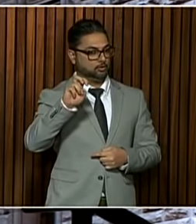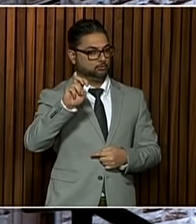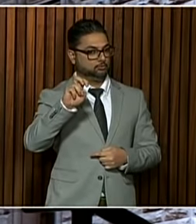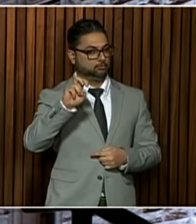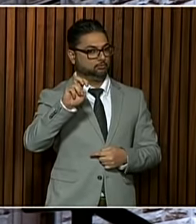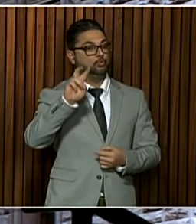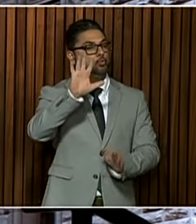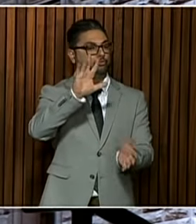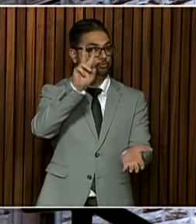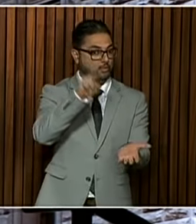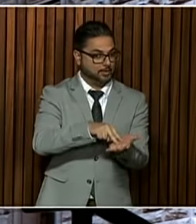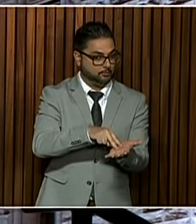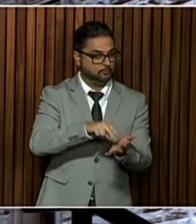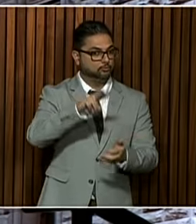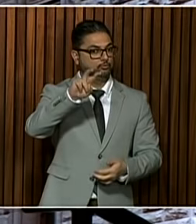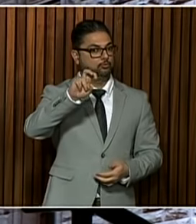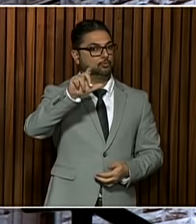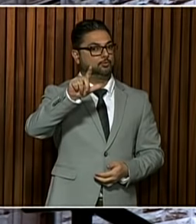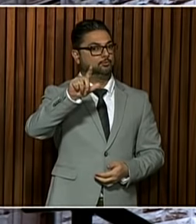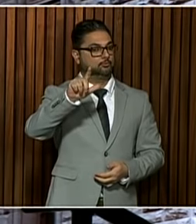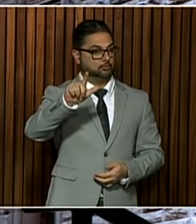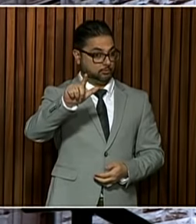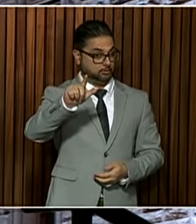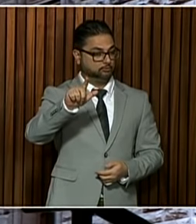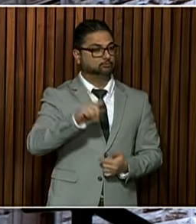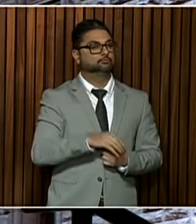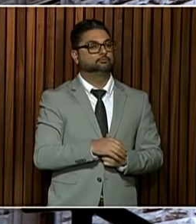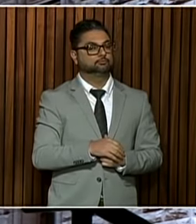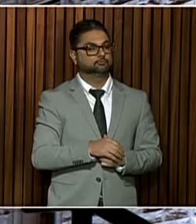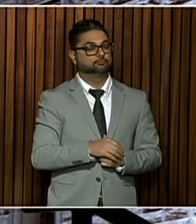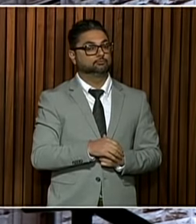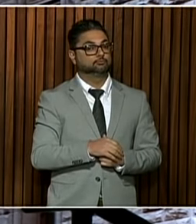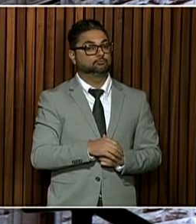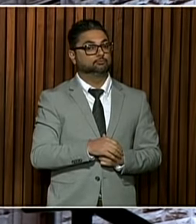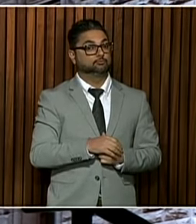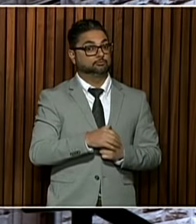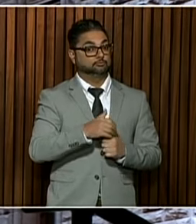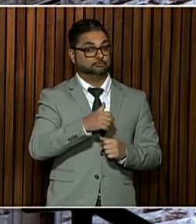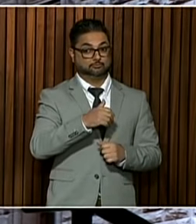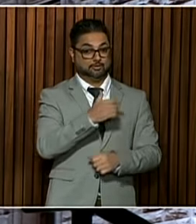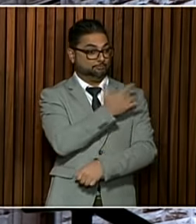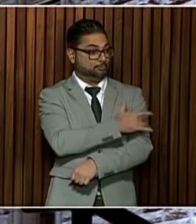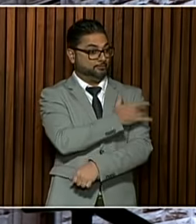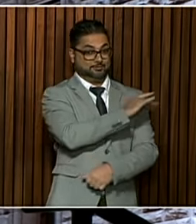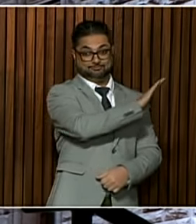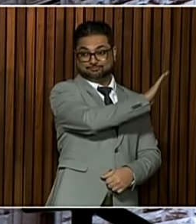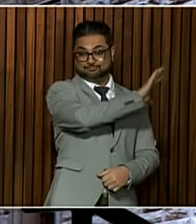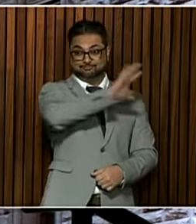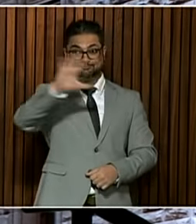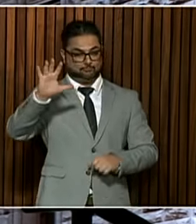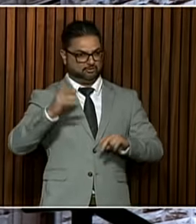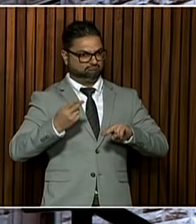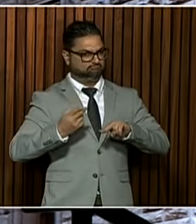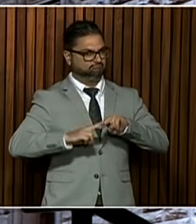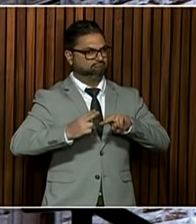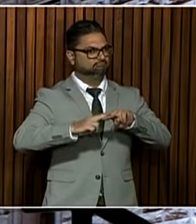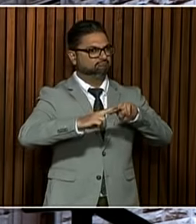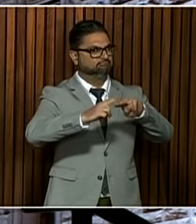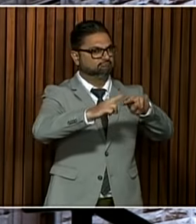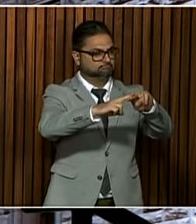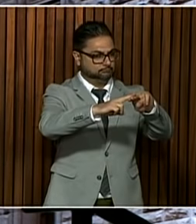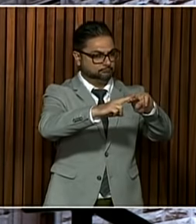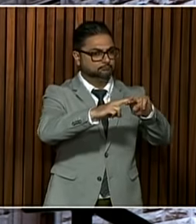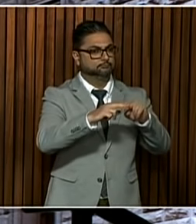about 790 in that regard, and the other provinces are each dealing with increases gradually in their own respective